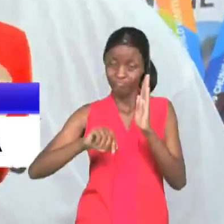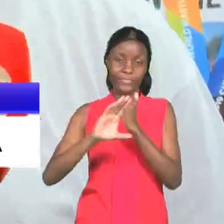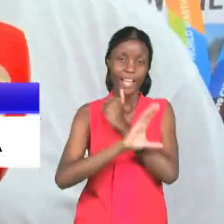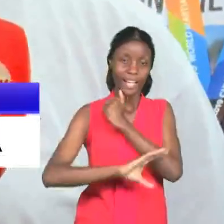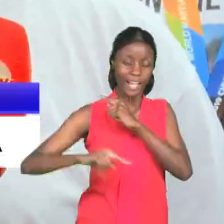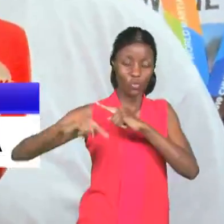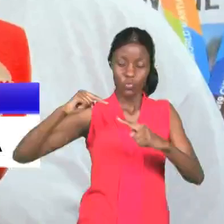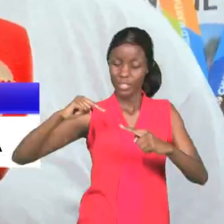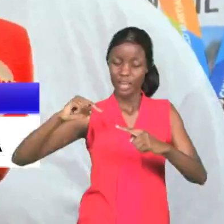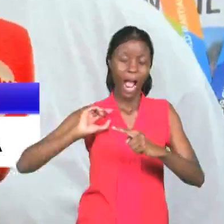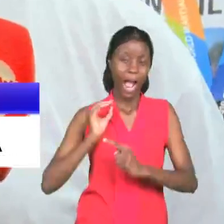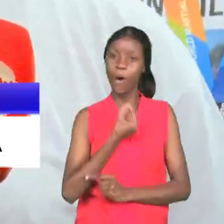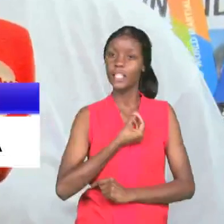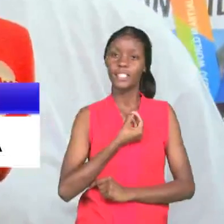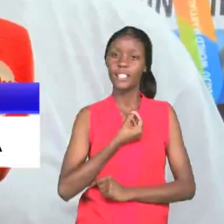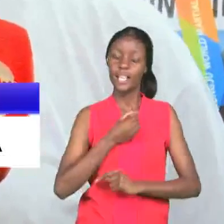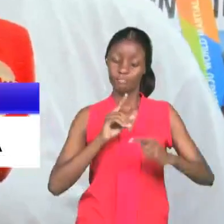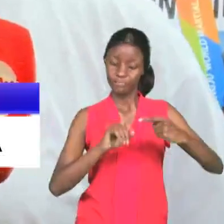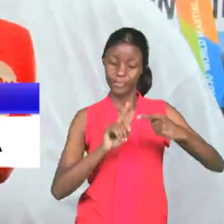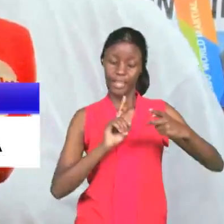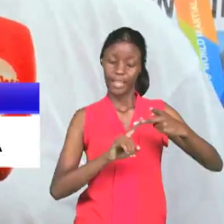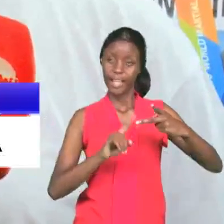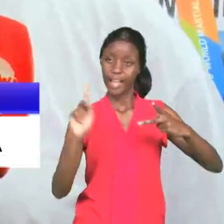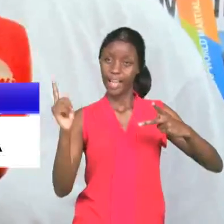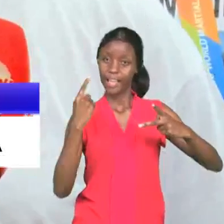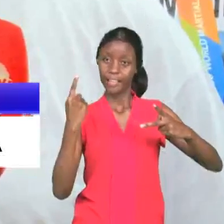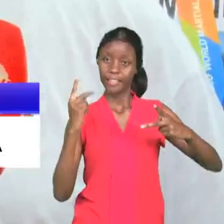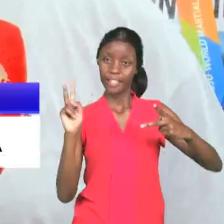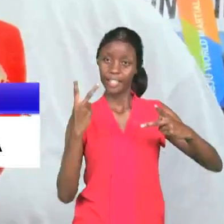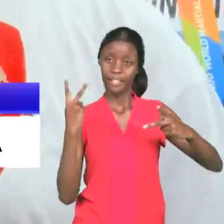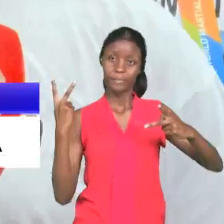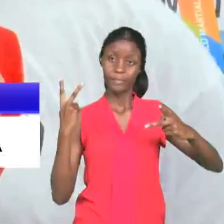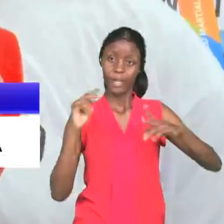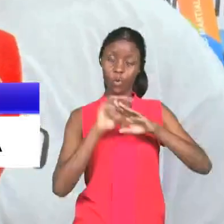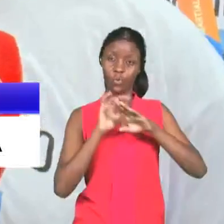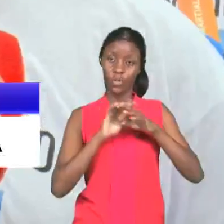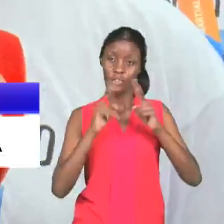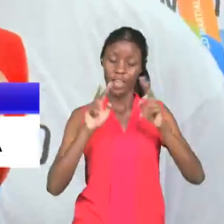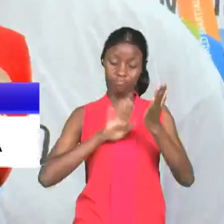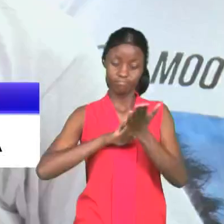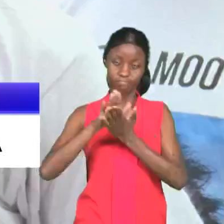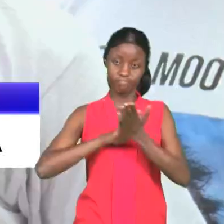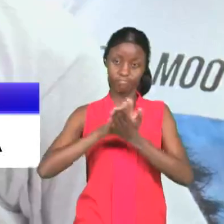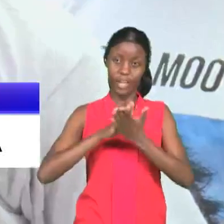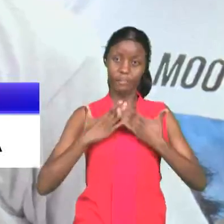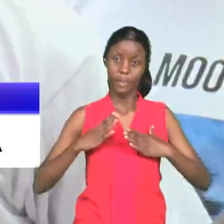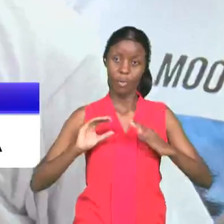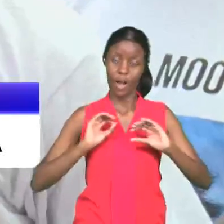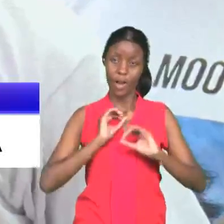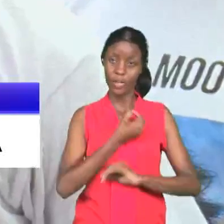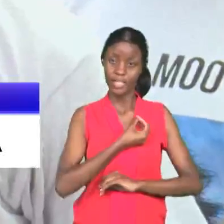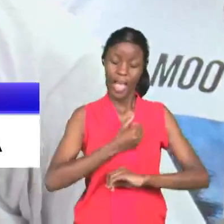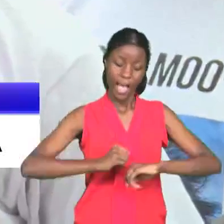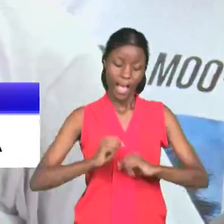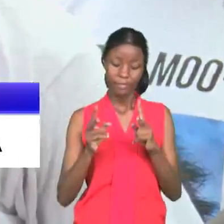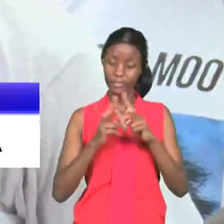kwanza. Na pia vile vile ni mzuri kwa motivation ya wachezaji. Tunafurahi na tunashukuru pia